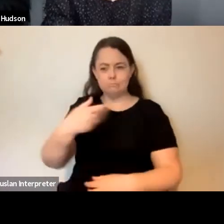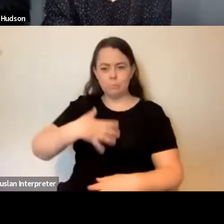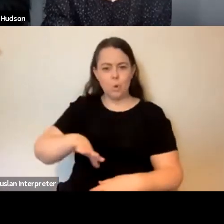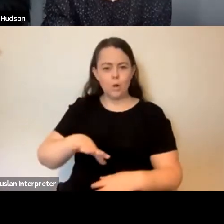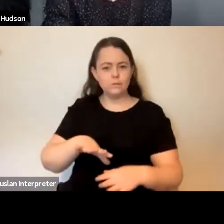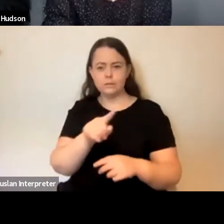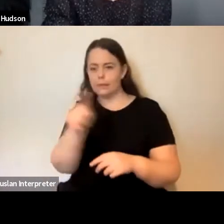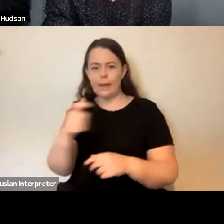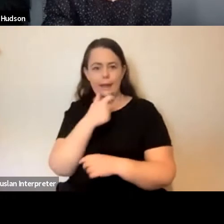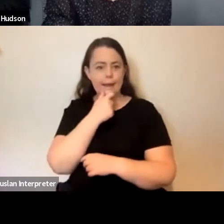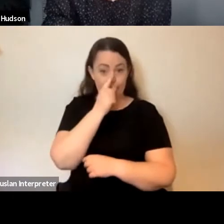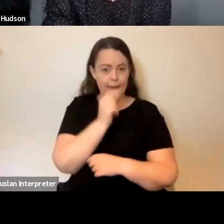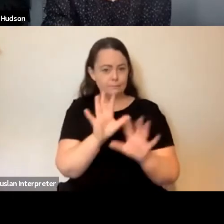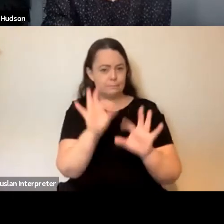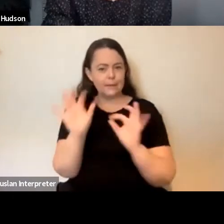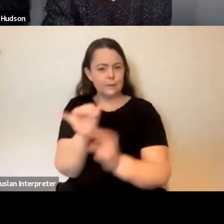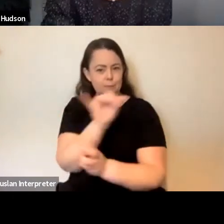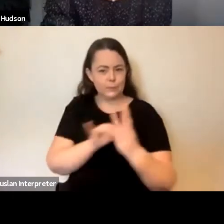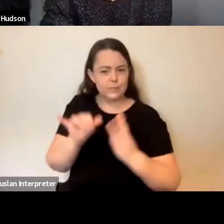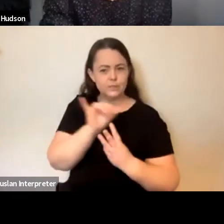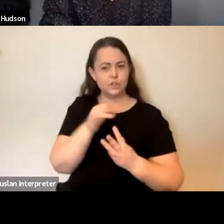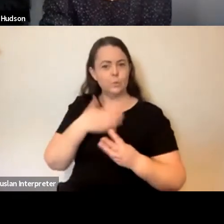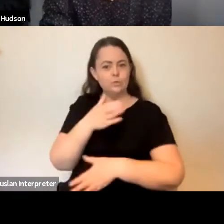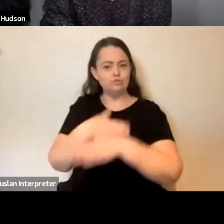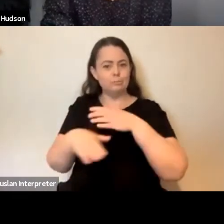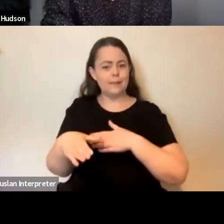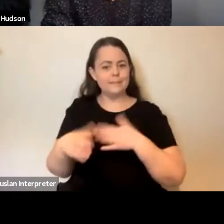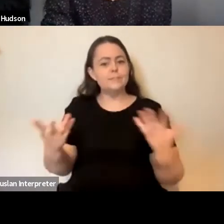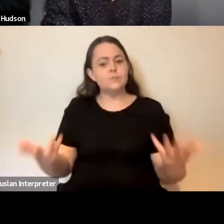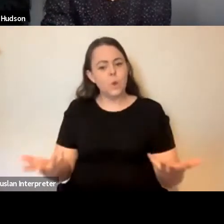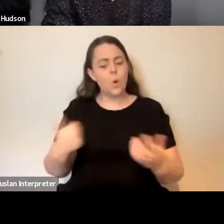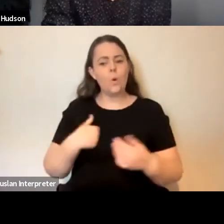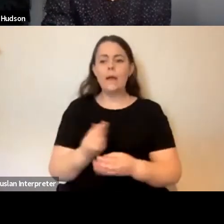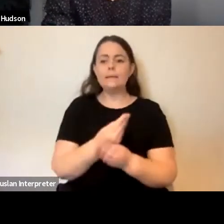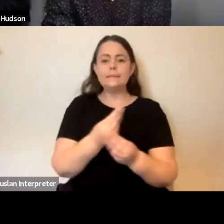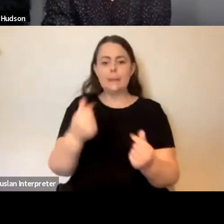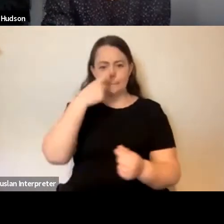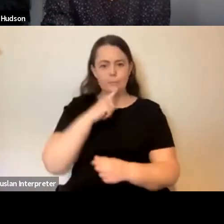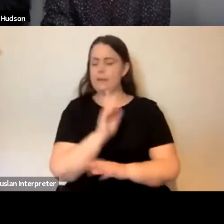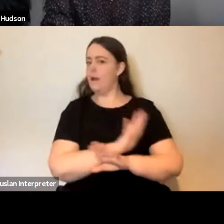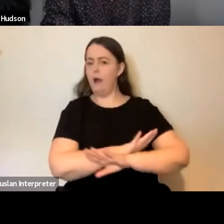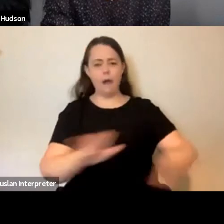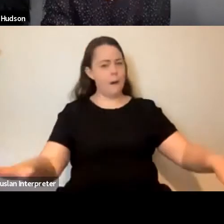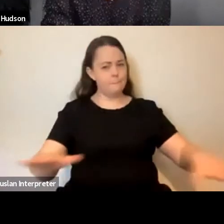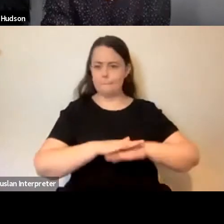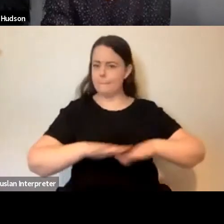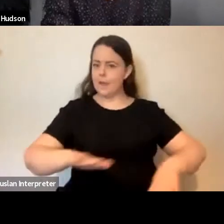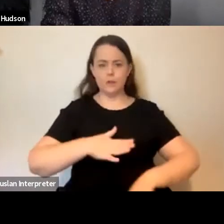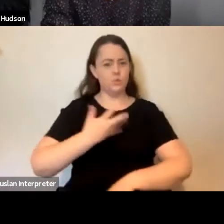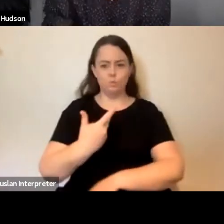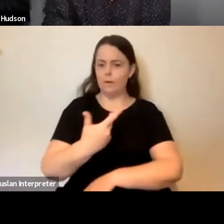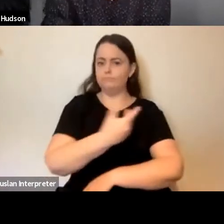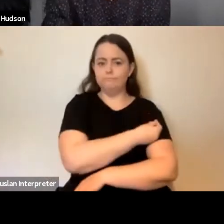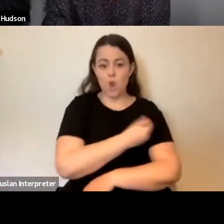thing going on here, right? So we've had people who have said, absolutely not. I